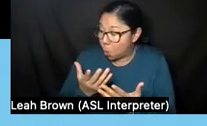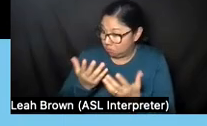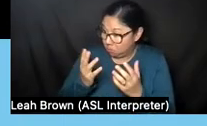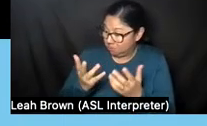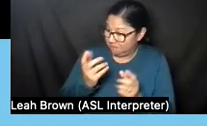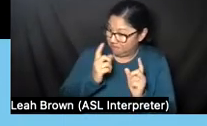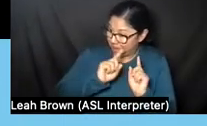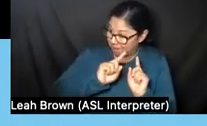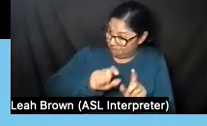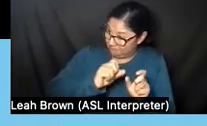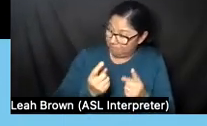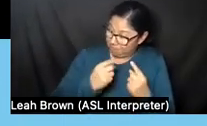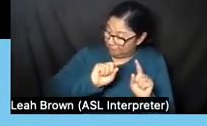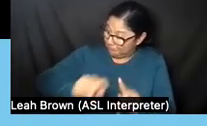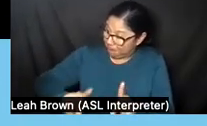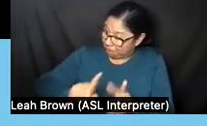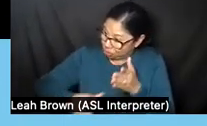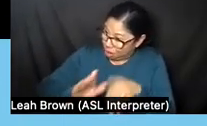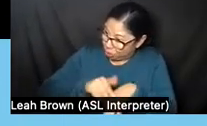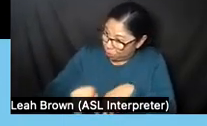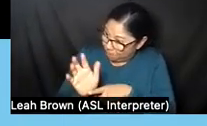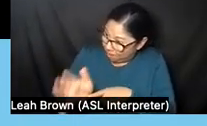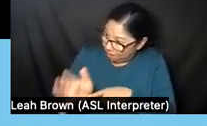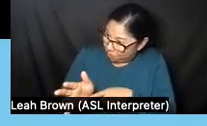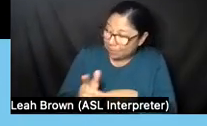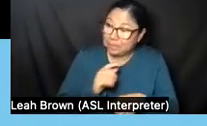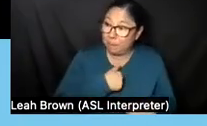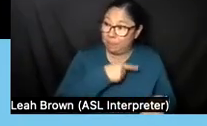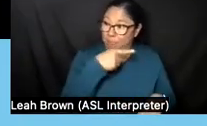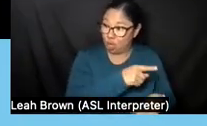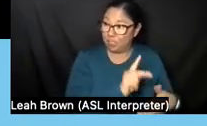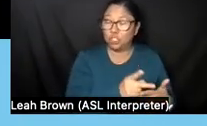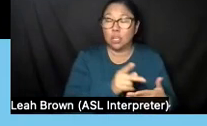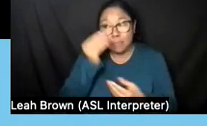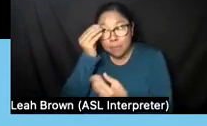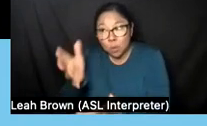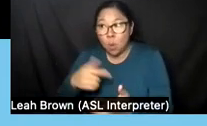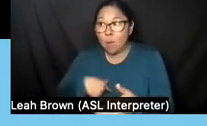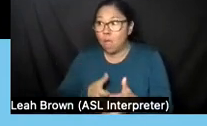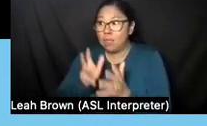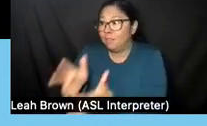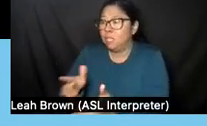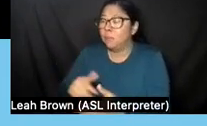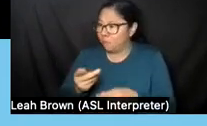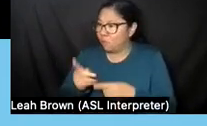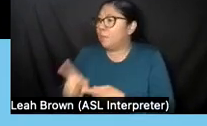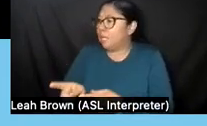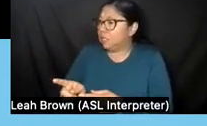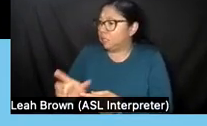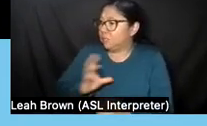I'm going to be in the kitchen. Just reassuring them that you're not walking away. You're not leaving them. But like, hey, I'm going to give you a few minutes and I'm going to come back and check